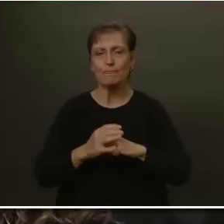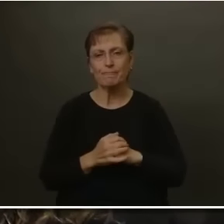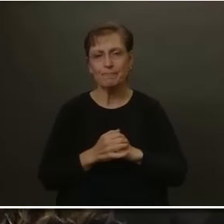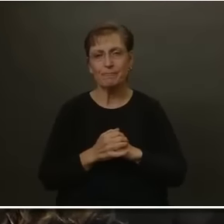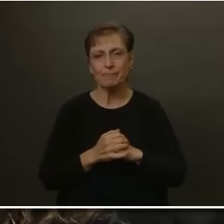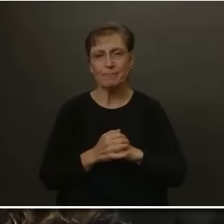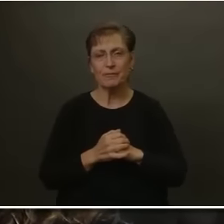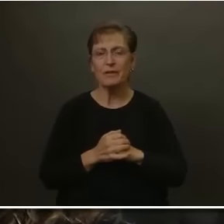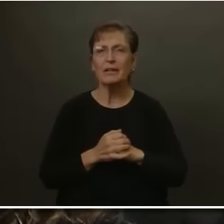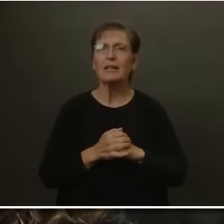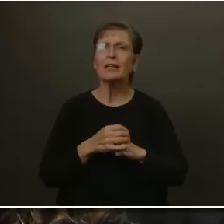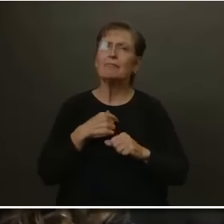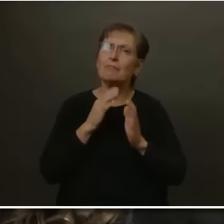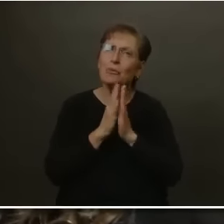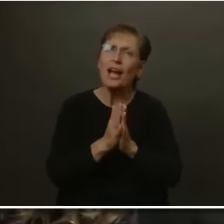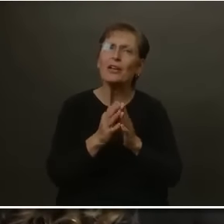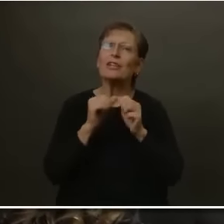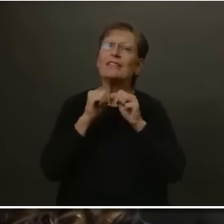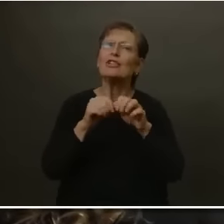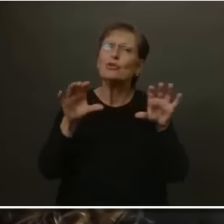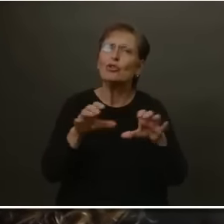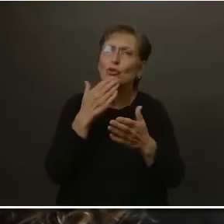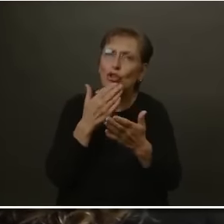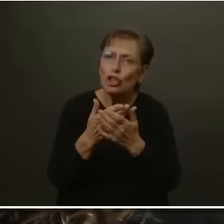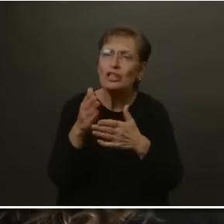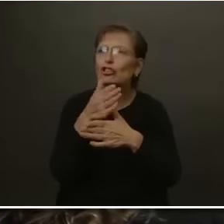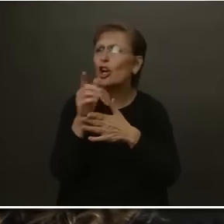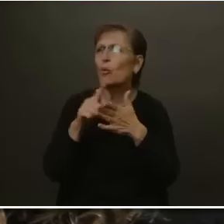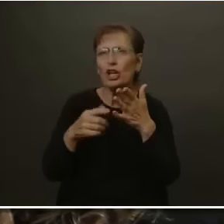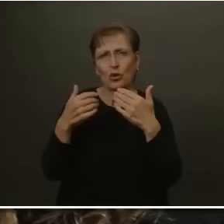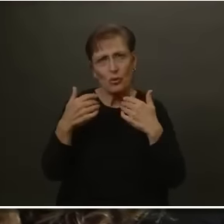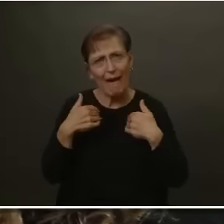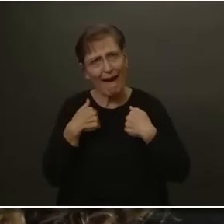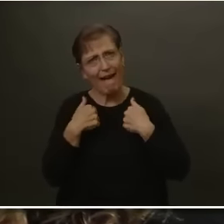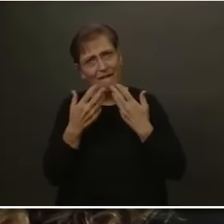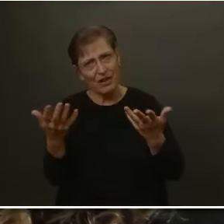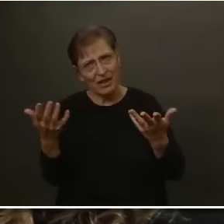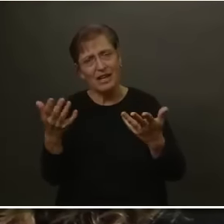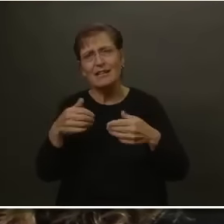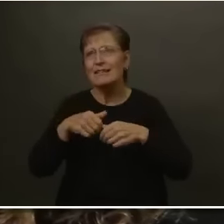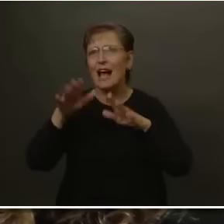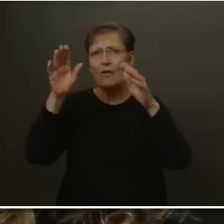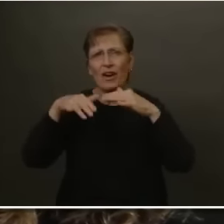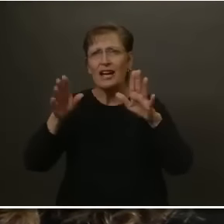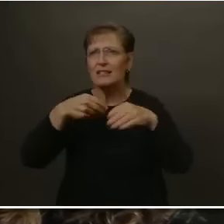neglect to do good and to share what you have, for such sacrifices are pleasing to God.